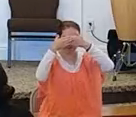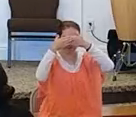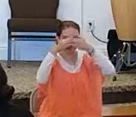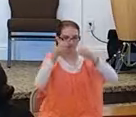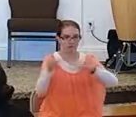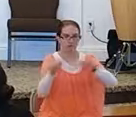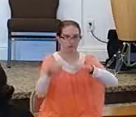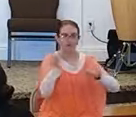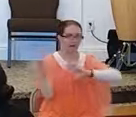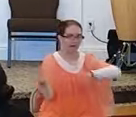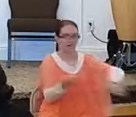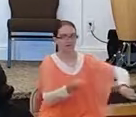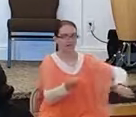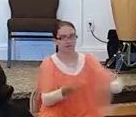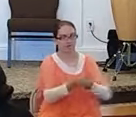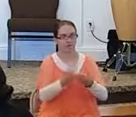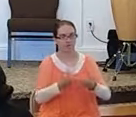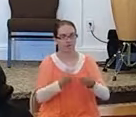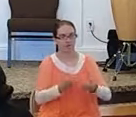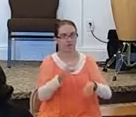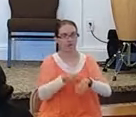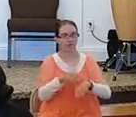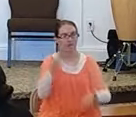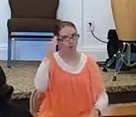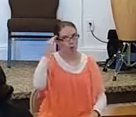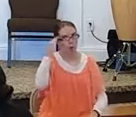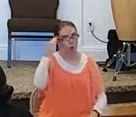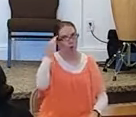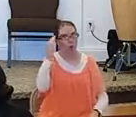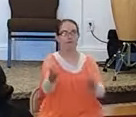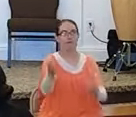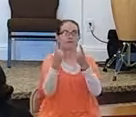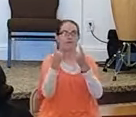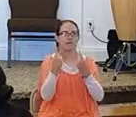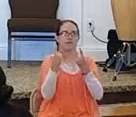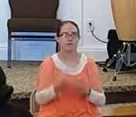send us away before our time. They know that's coming, okay?